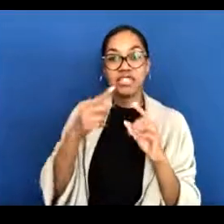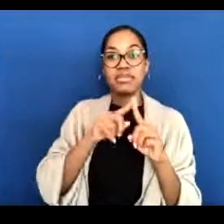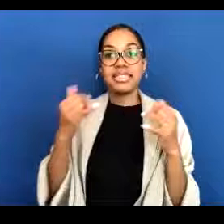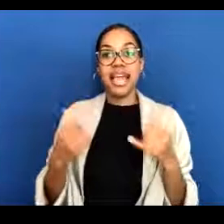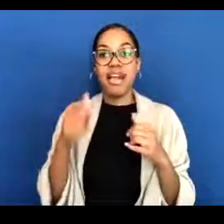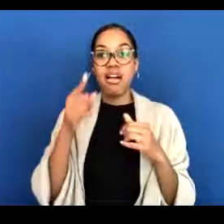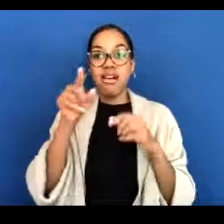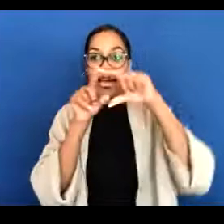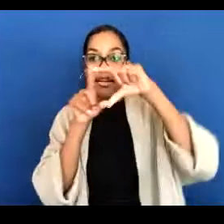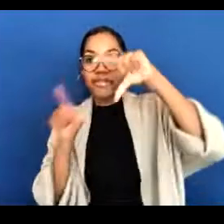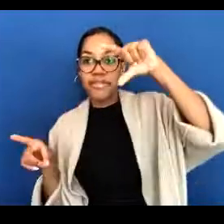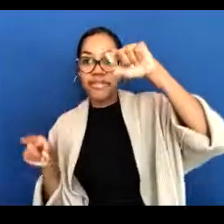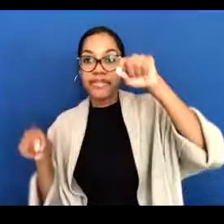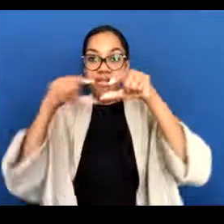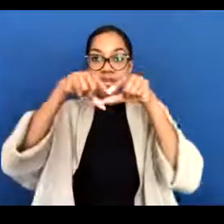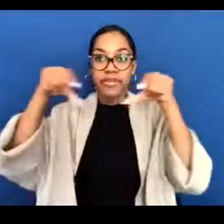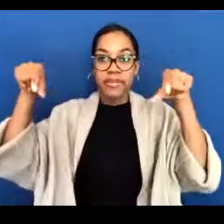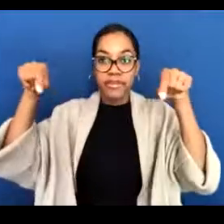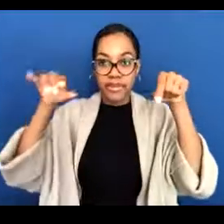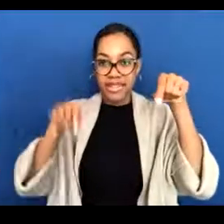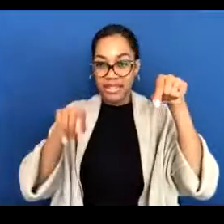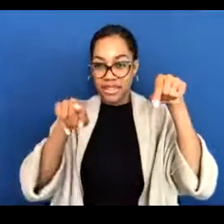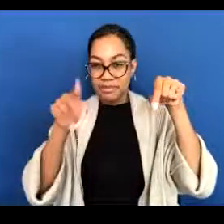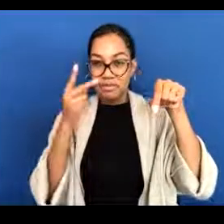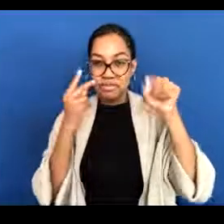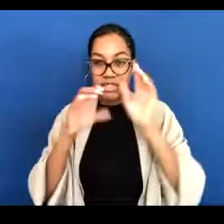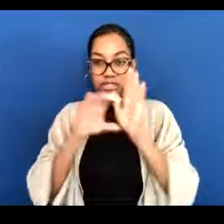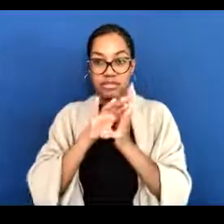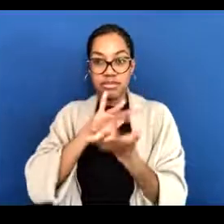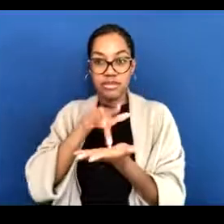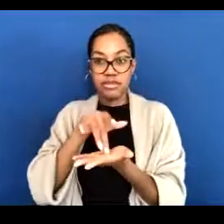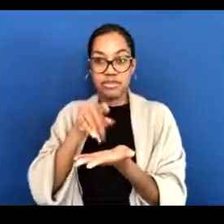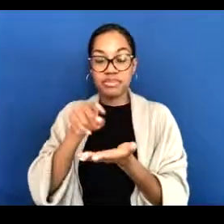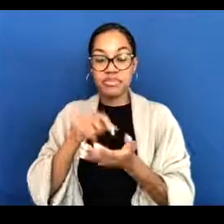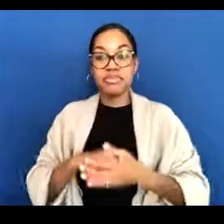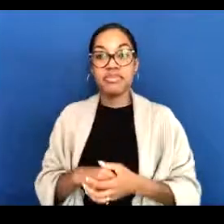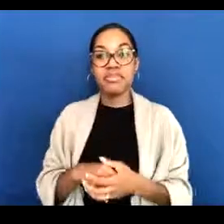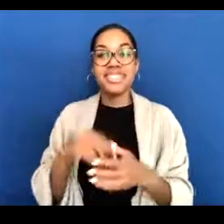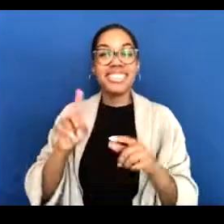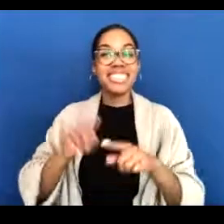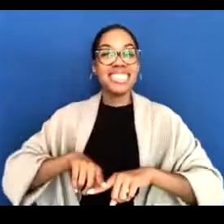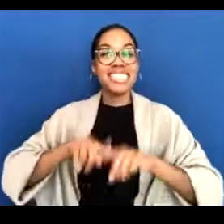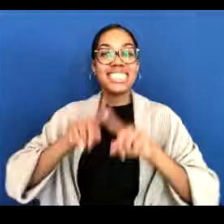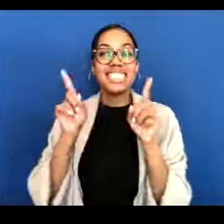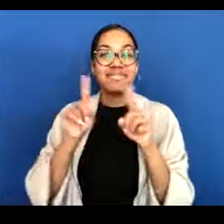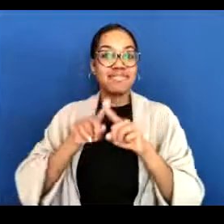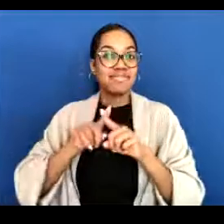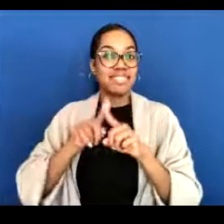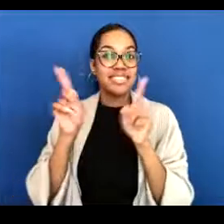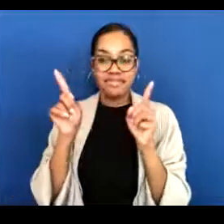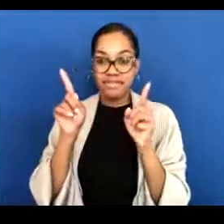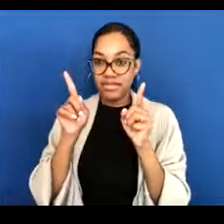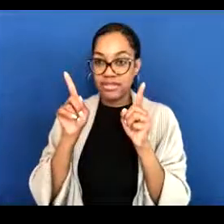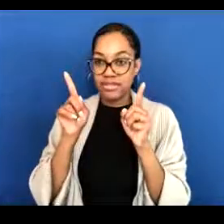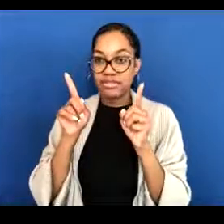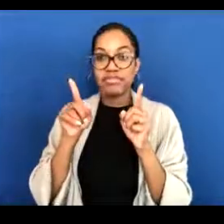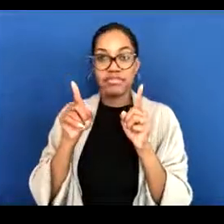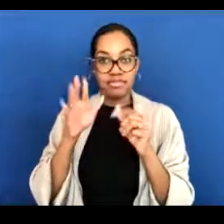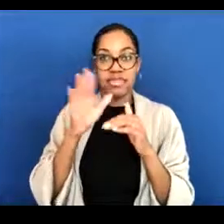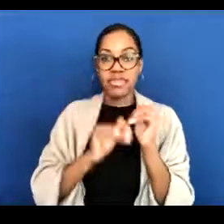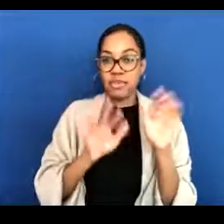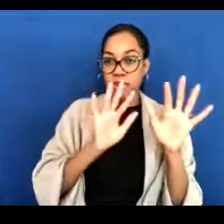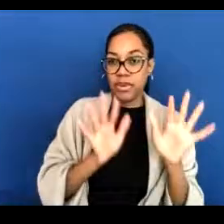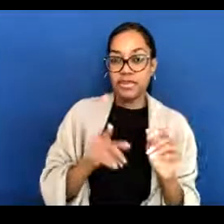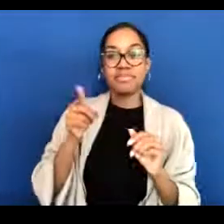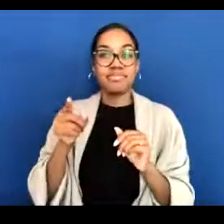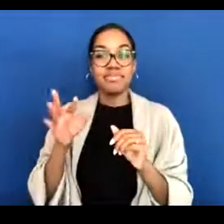array radars. It's a very different technology where you have very, very exquisite detail, but the range is not quite as long